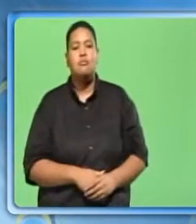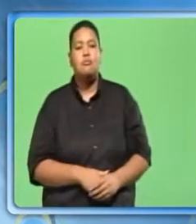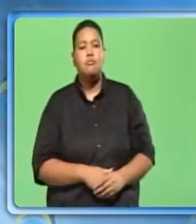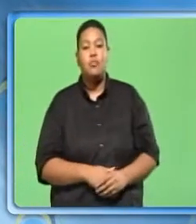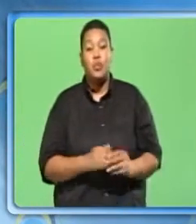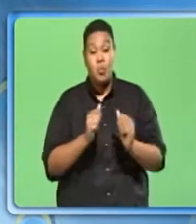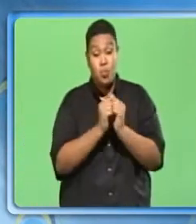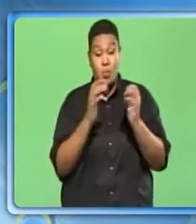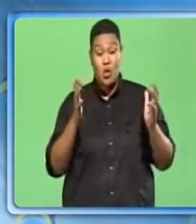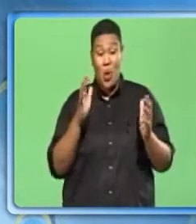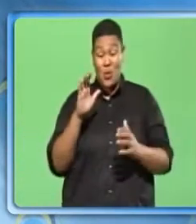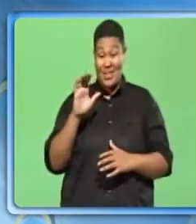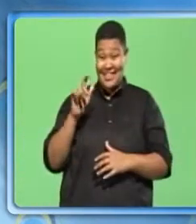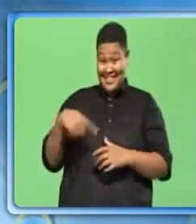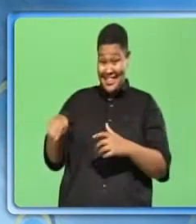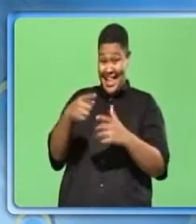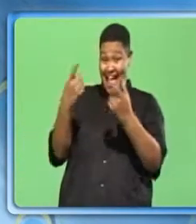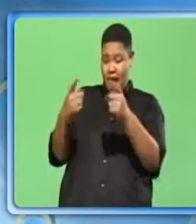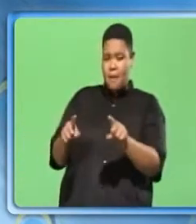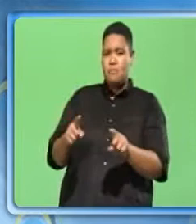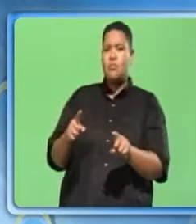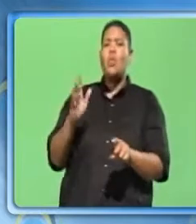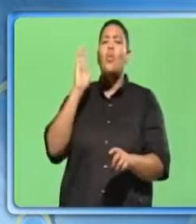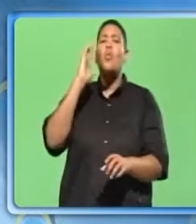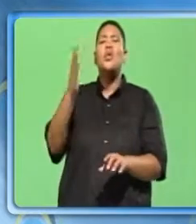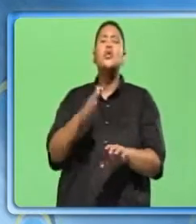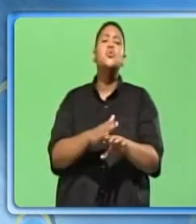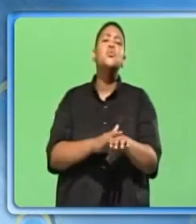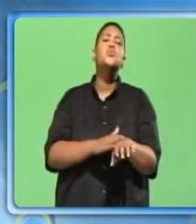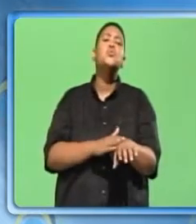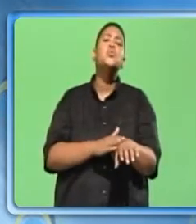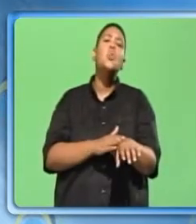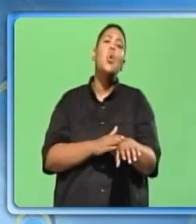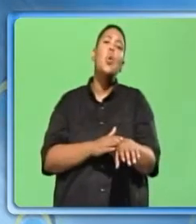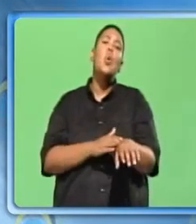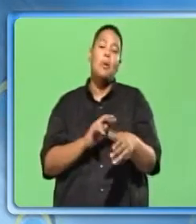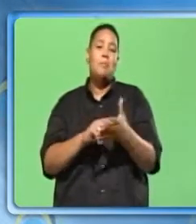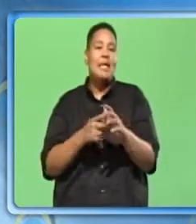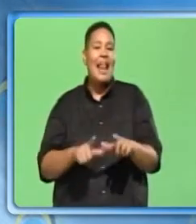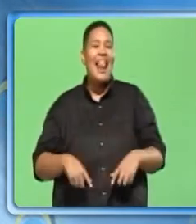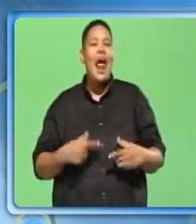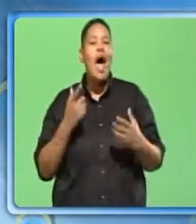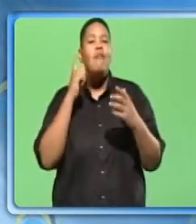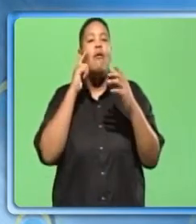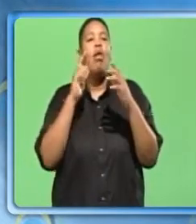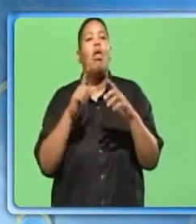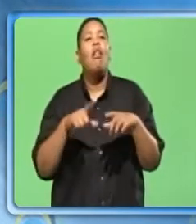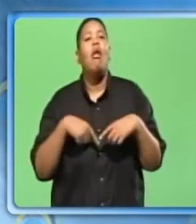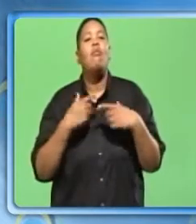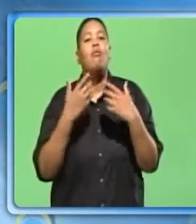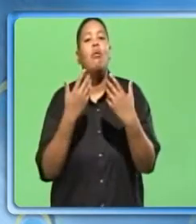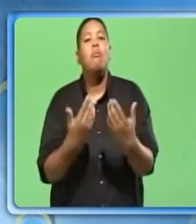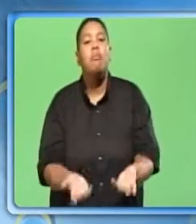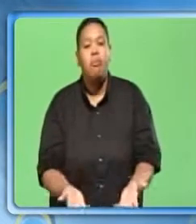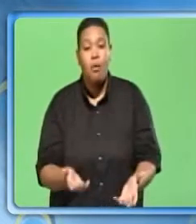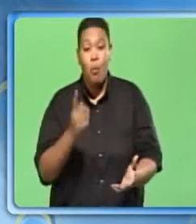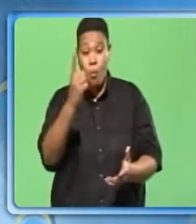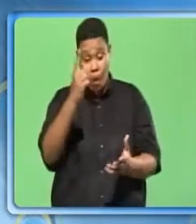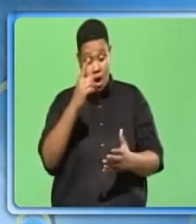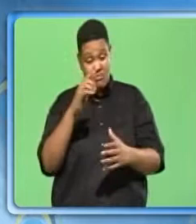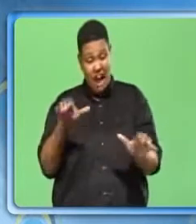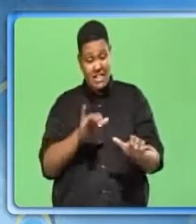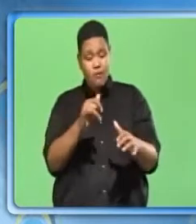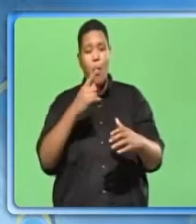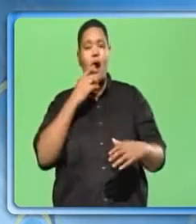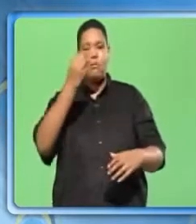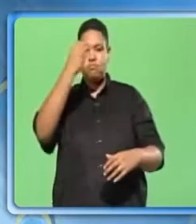Without these catalysts, reactions would occur too slow to sustain life. One such reaction is digestion. When